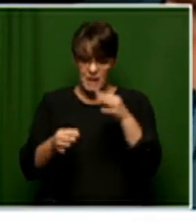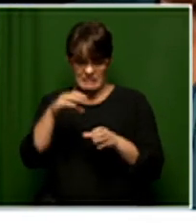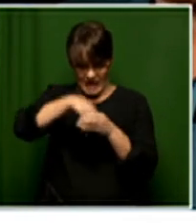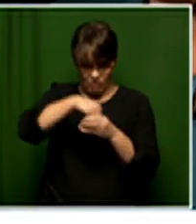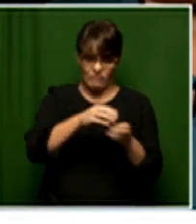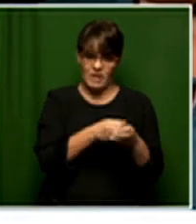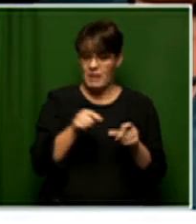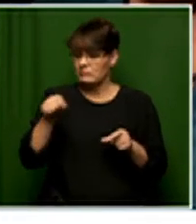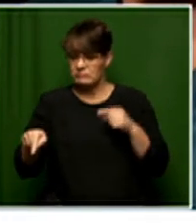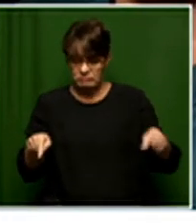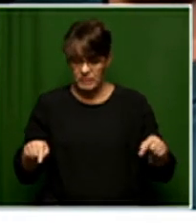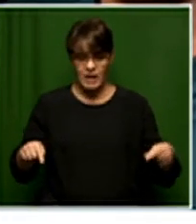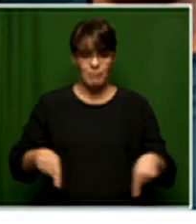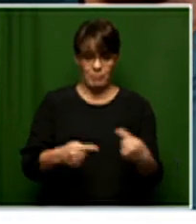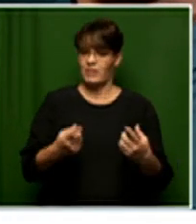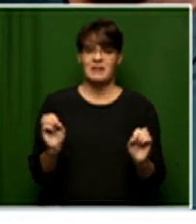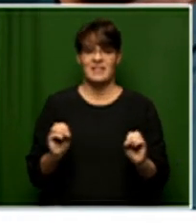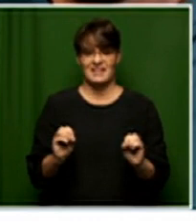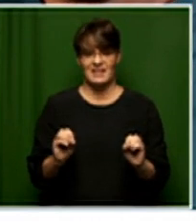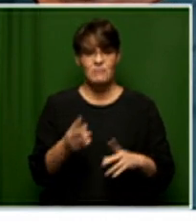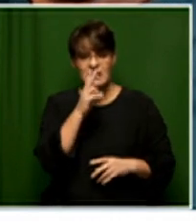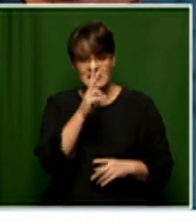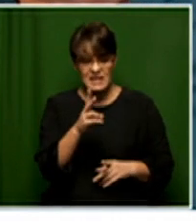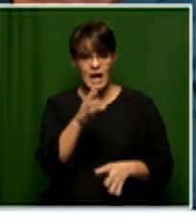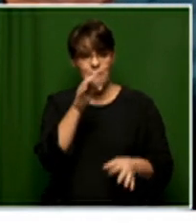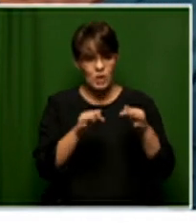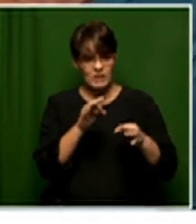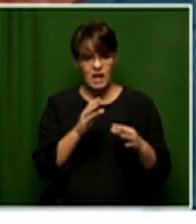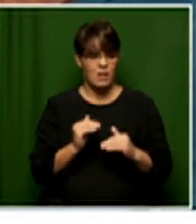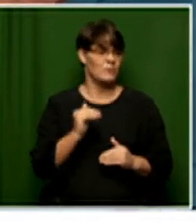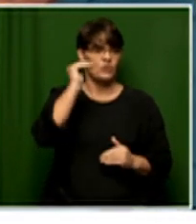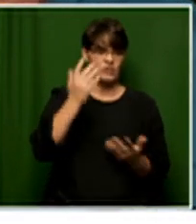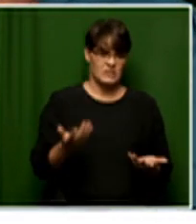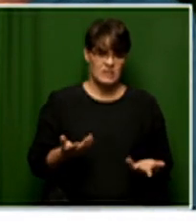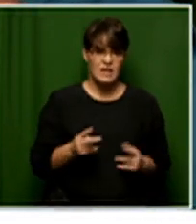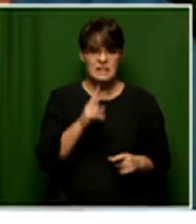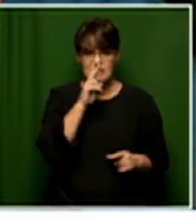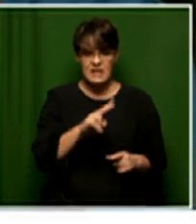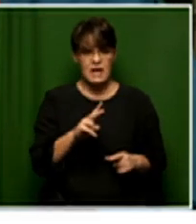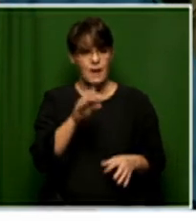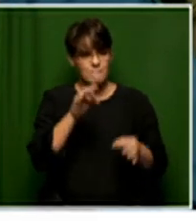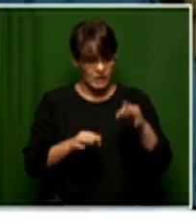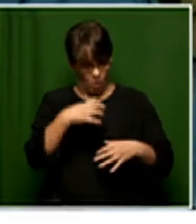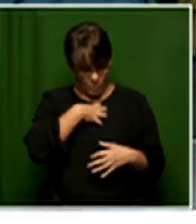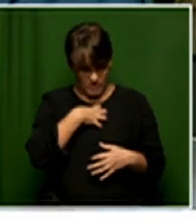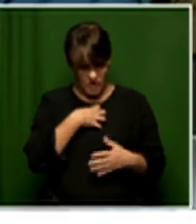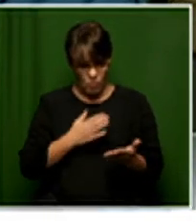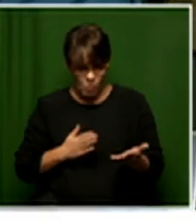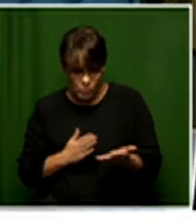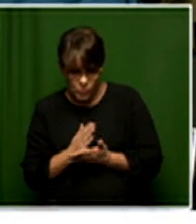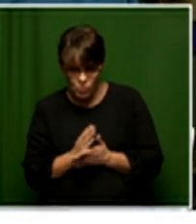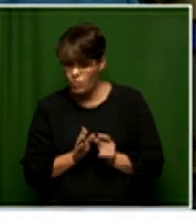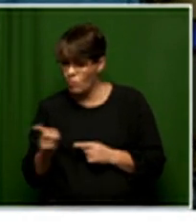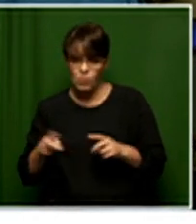not between parties. We have seen a lot of political maturity. We have seen all political parties going through the breadth